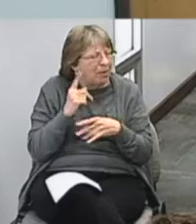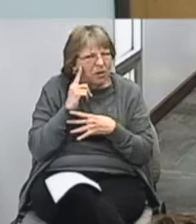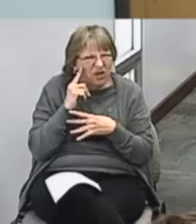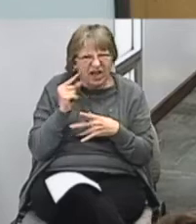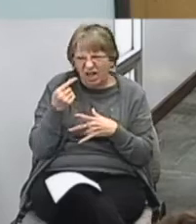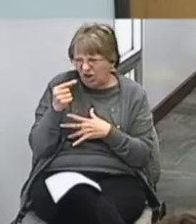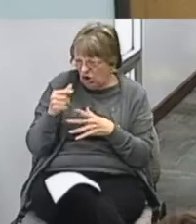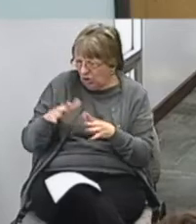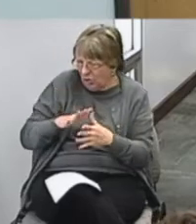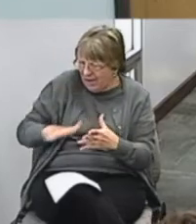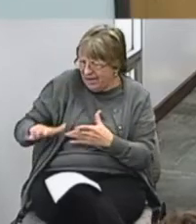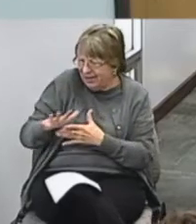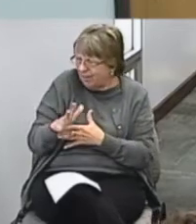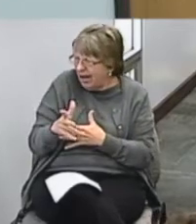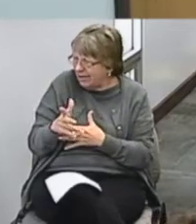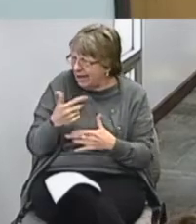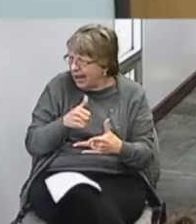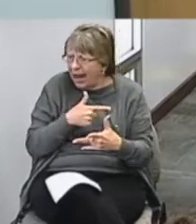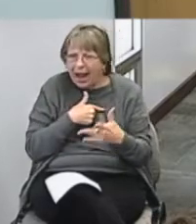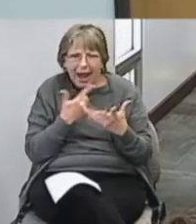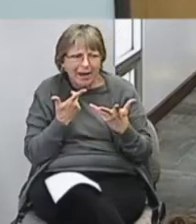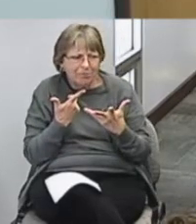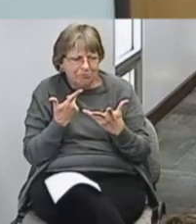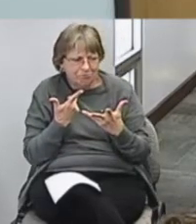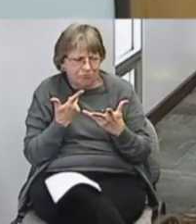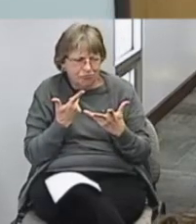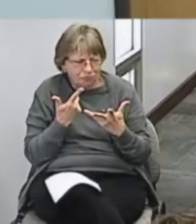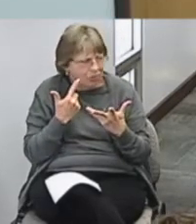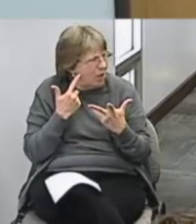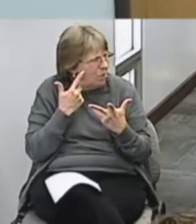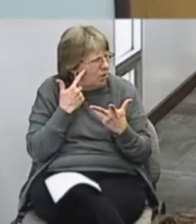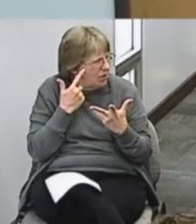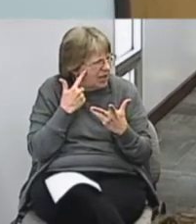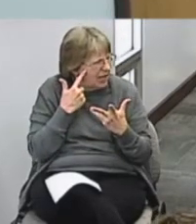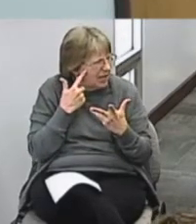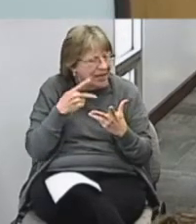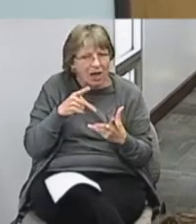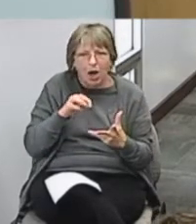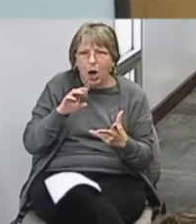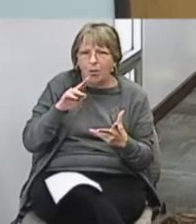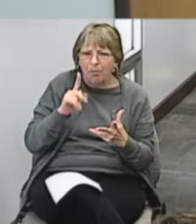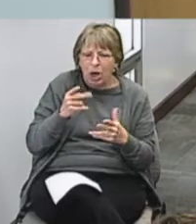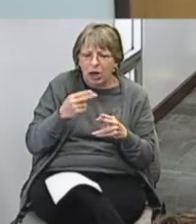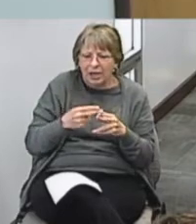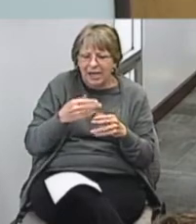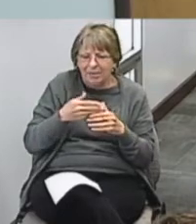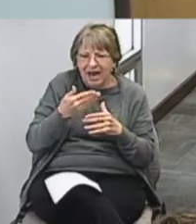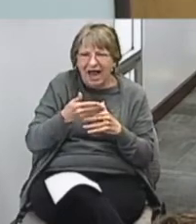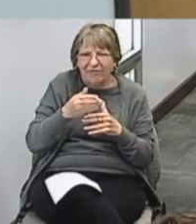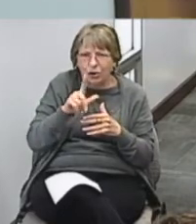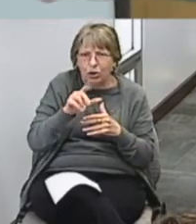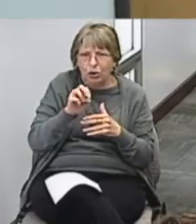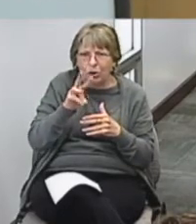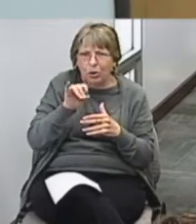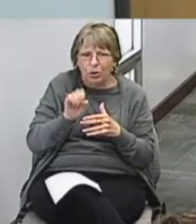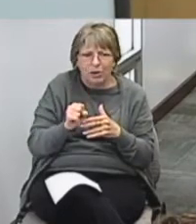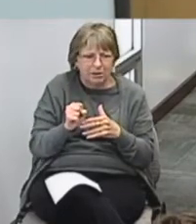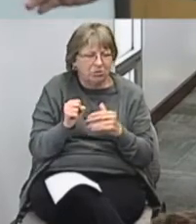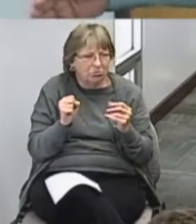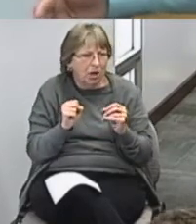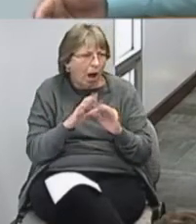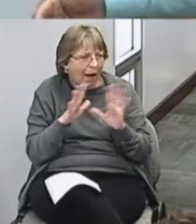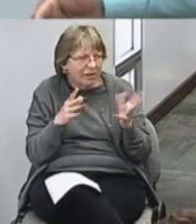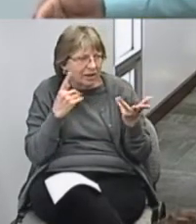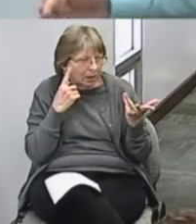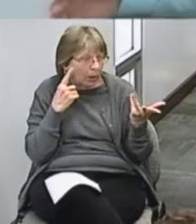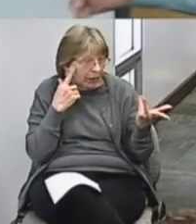space. And when we think of, when we're thinking of a park named after Chester Lewis, obviously it would be nice. We thought about big green space such